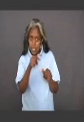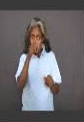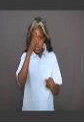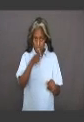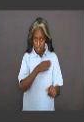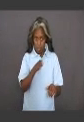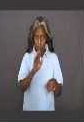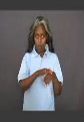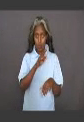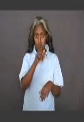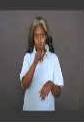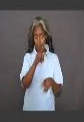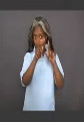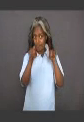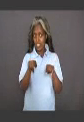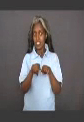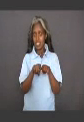your screen.